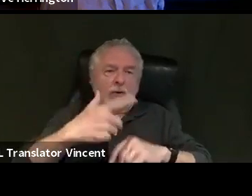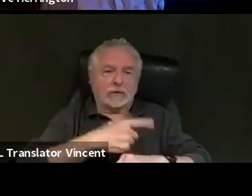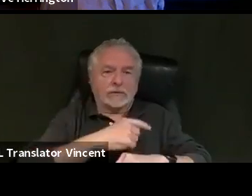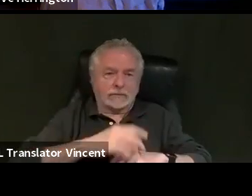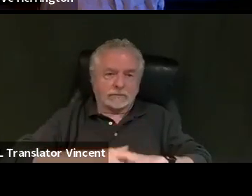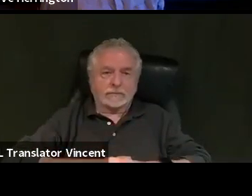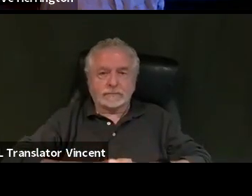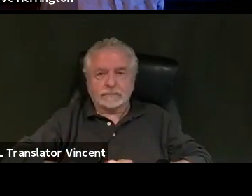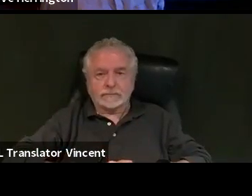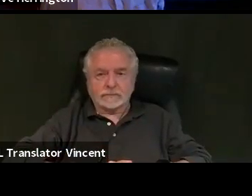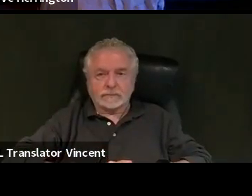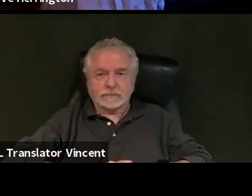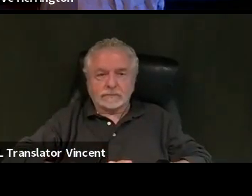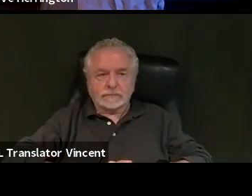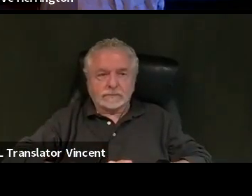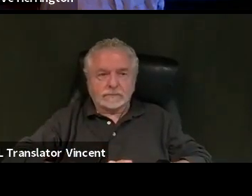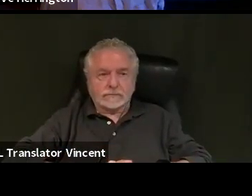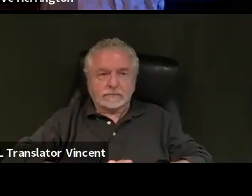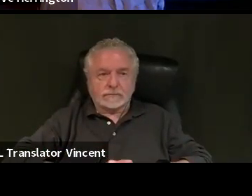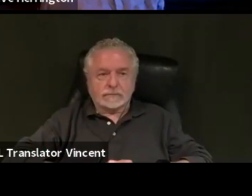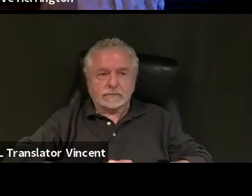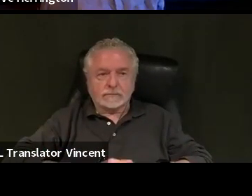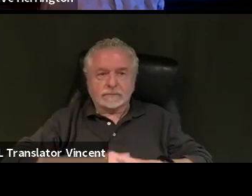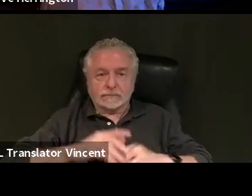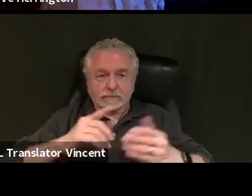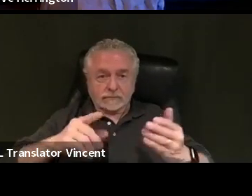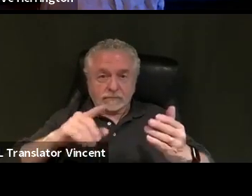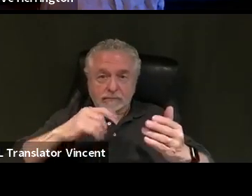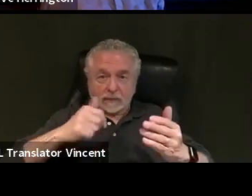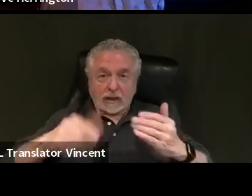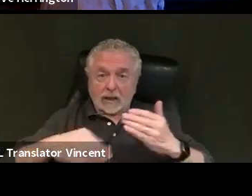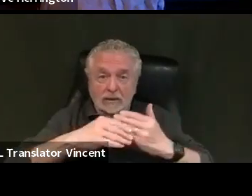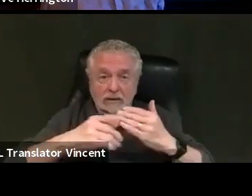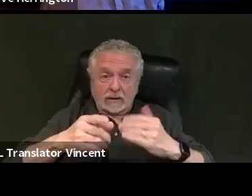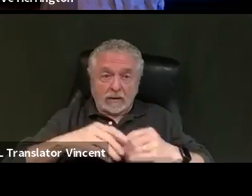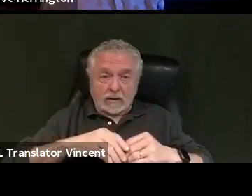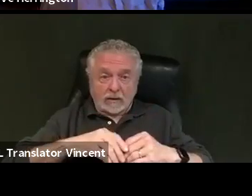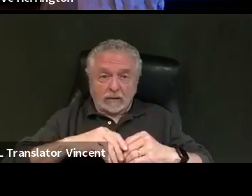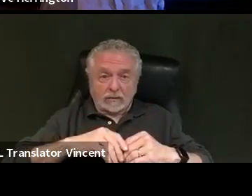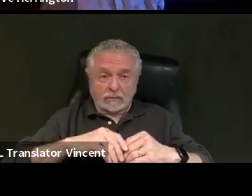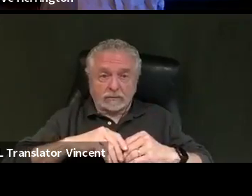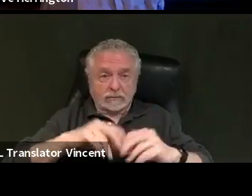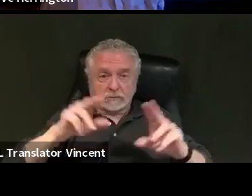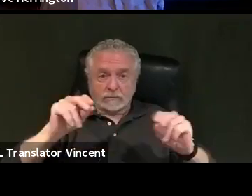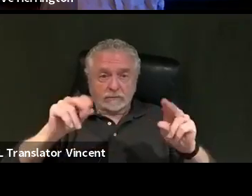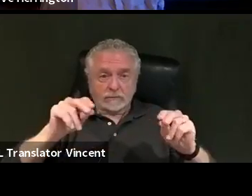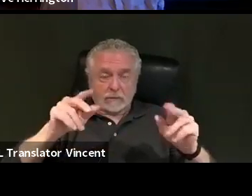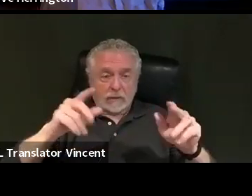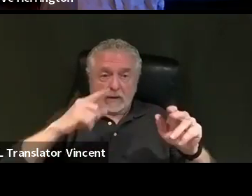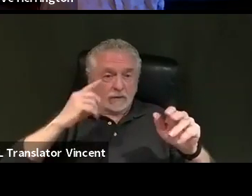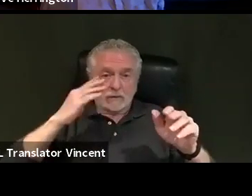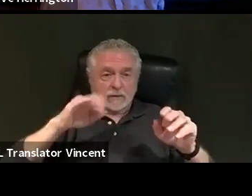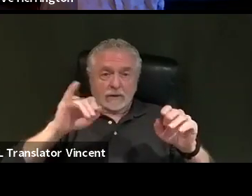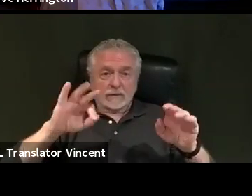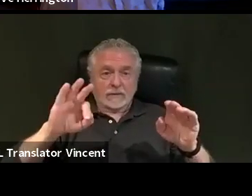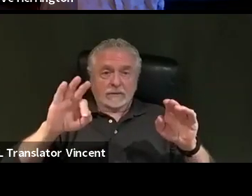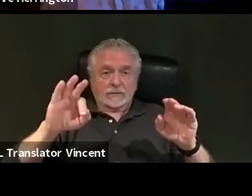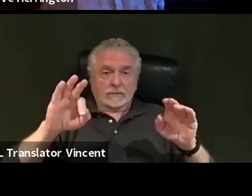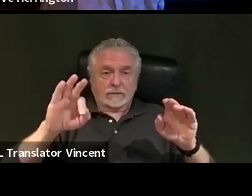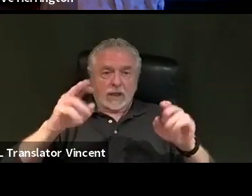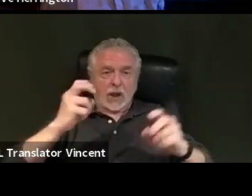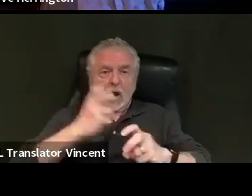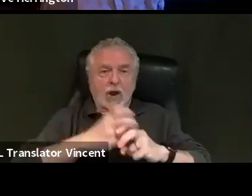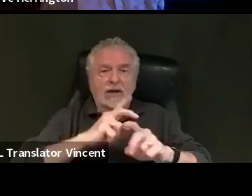vaccine. I don't know, Dr. Prostowski, if you have anything to add to that? Yeah, no, I don't know if it's